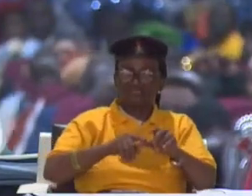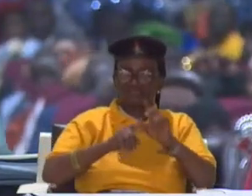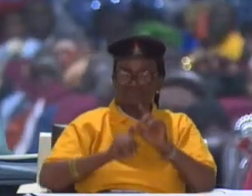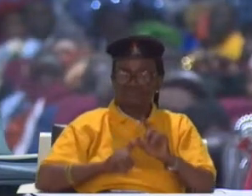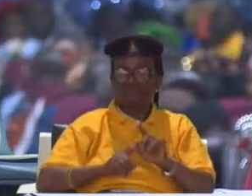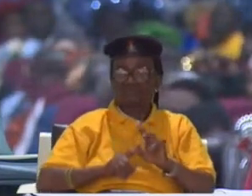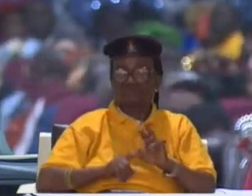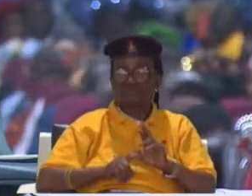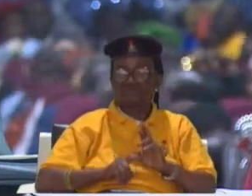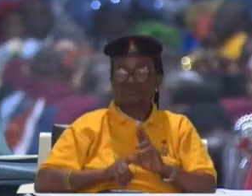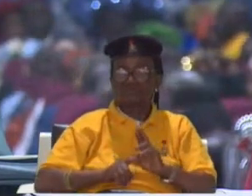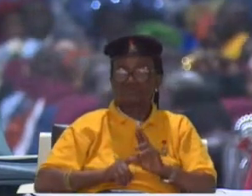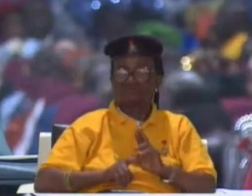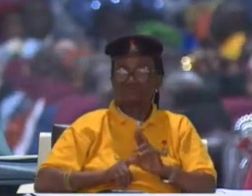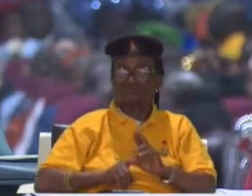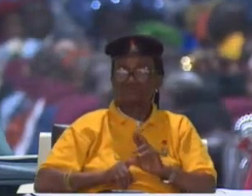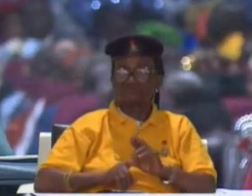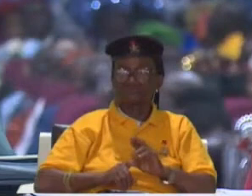wa.